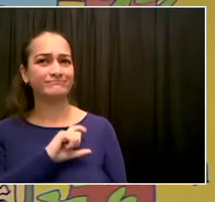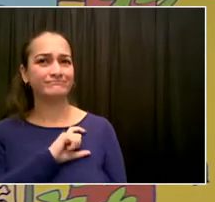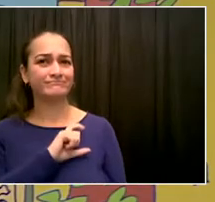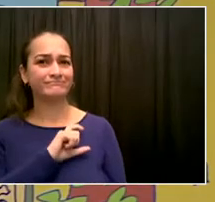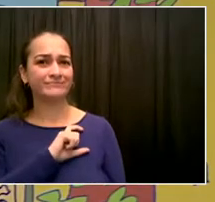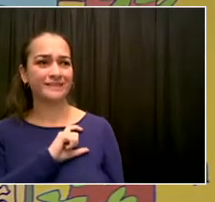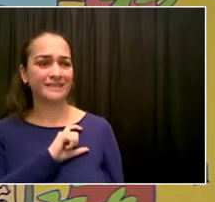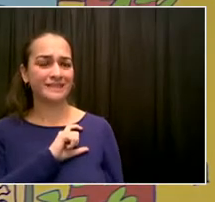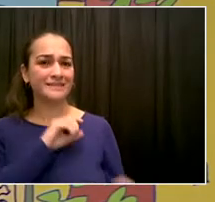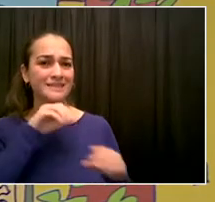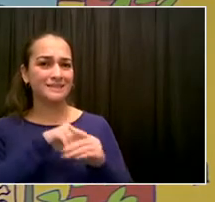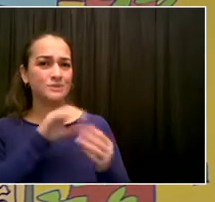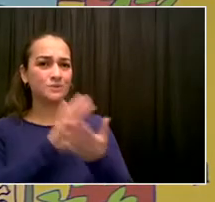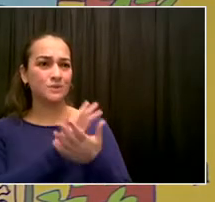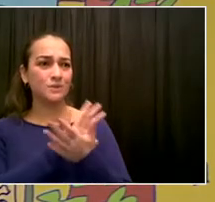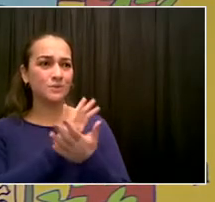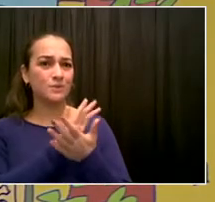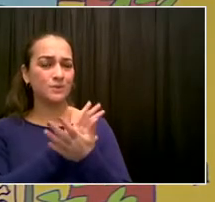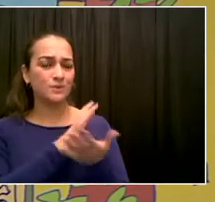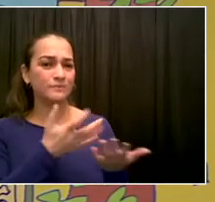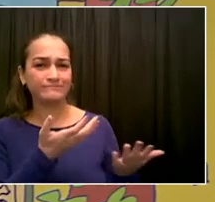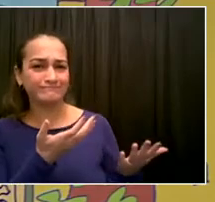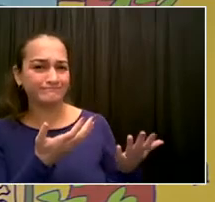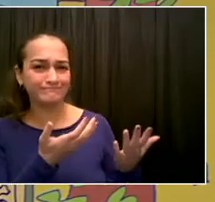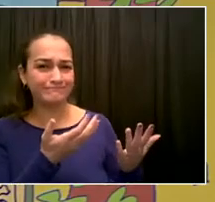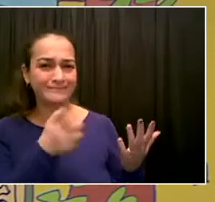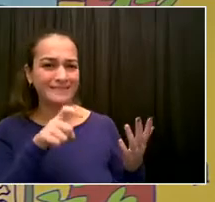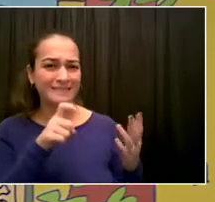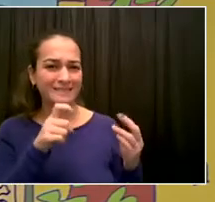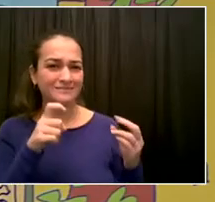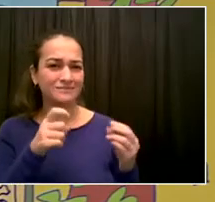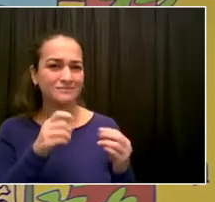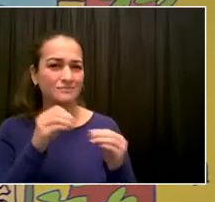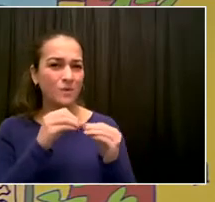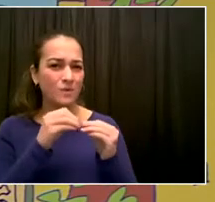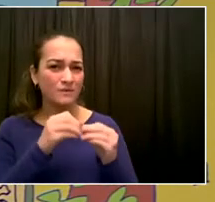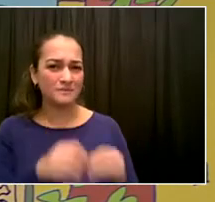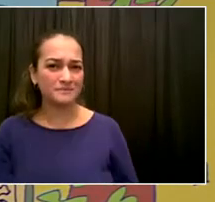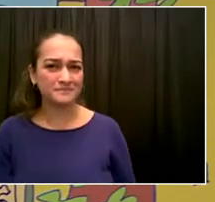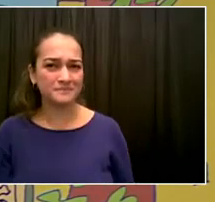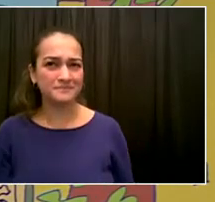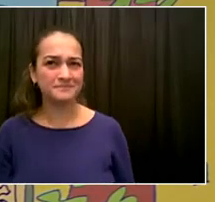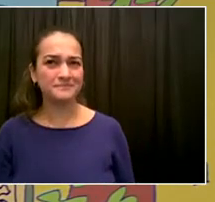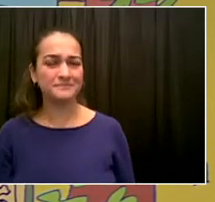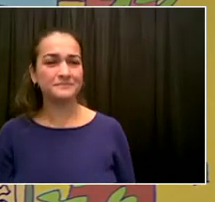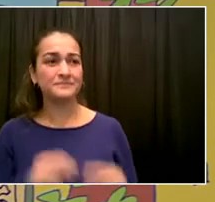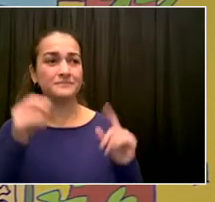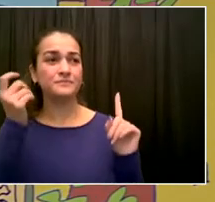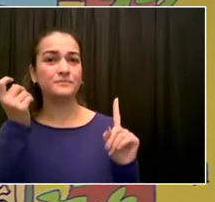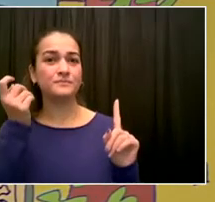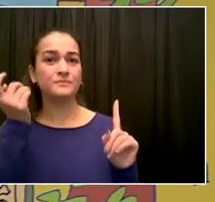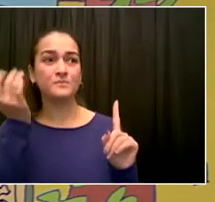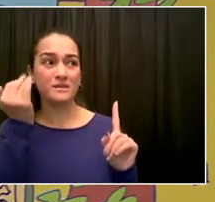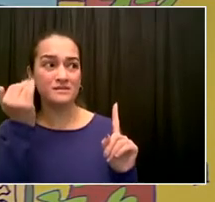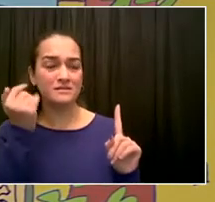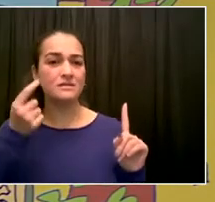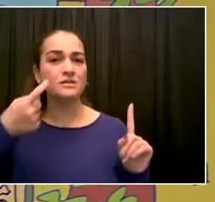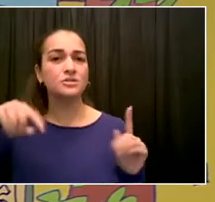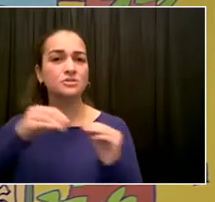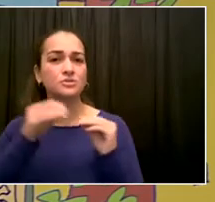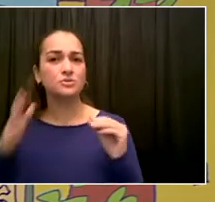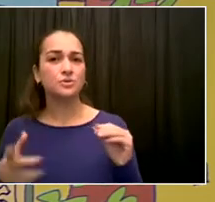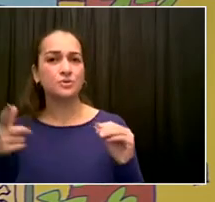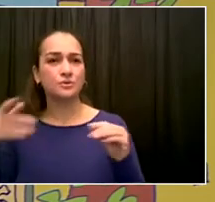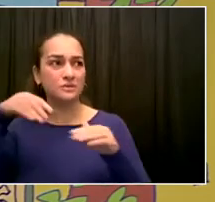students, demeaning students. Are you at all worried that more screenings could possibly exacerbate